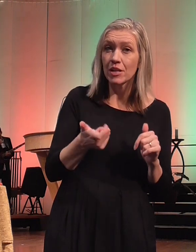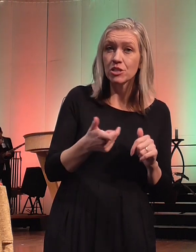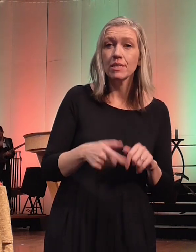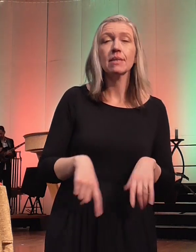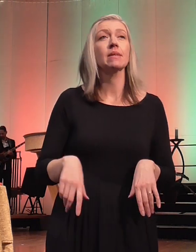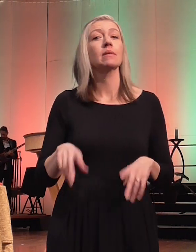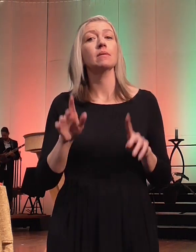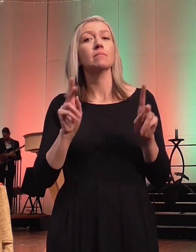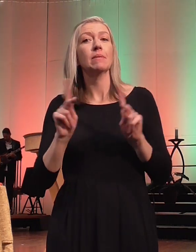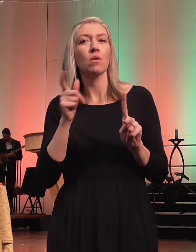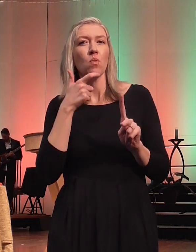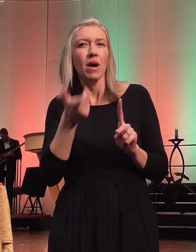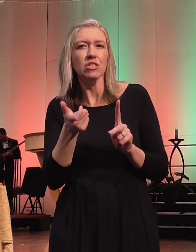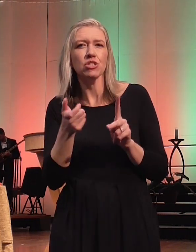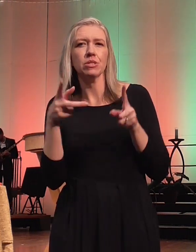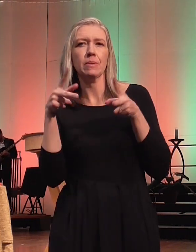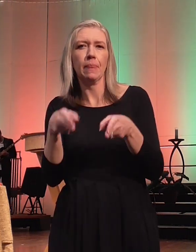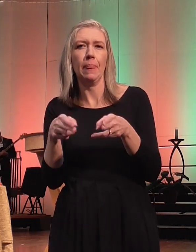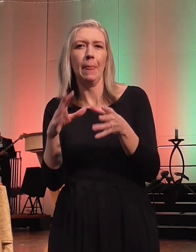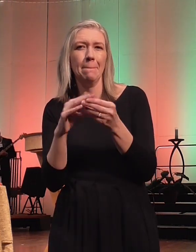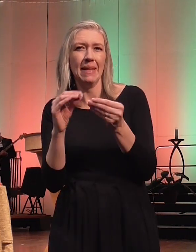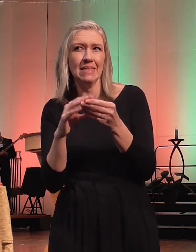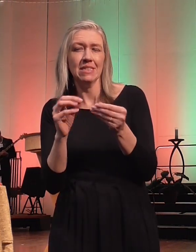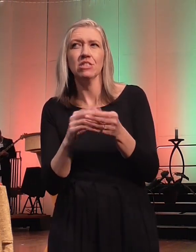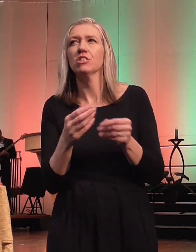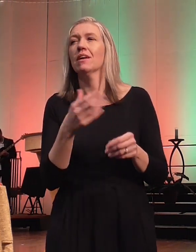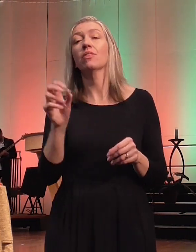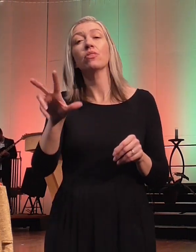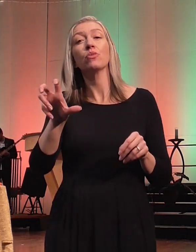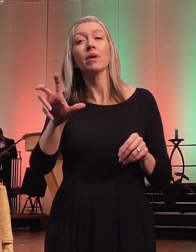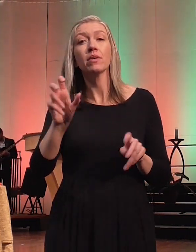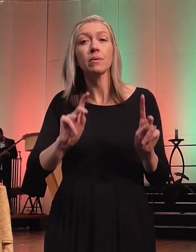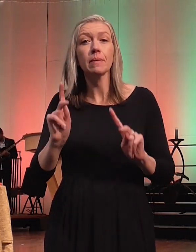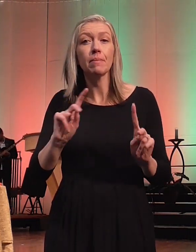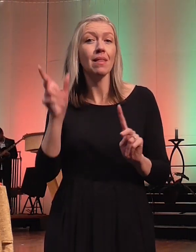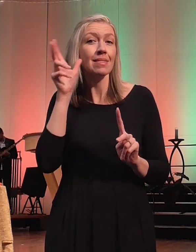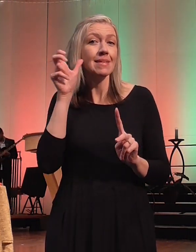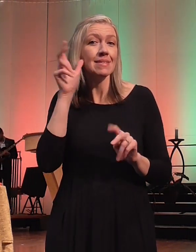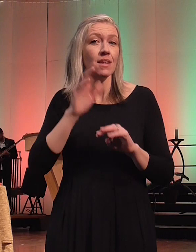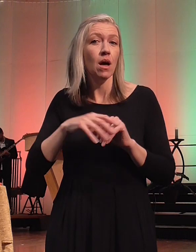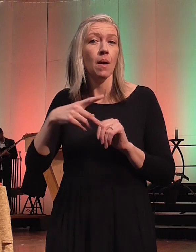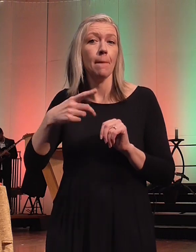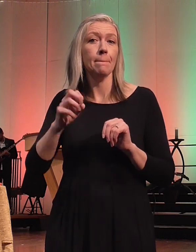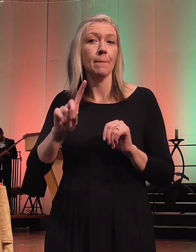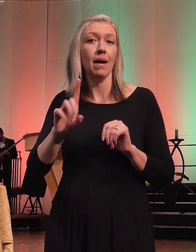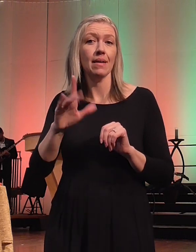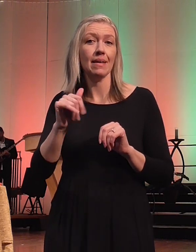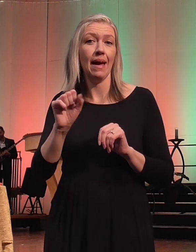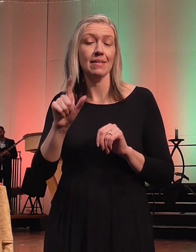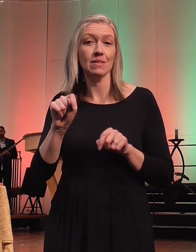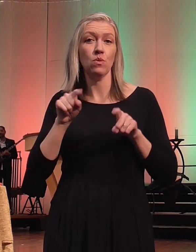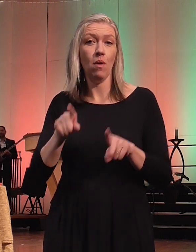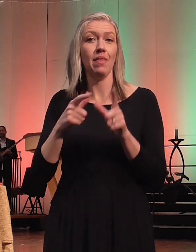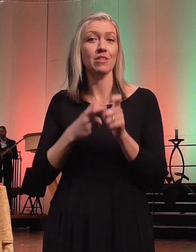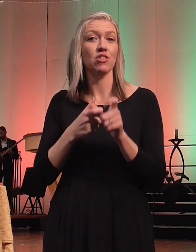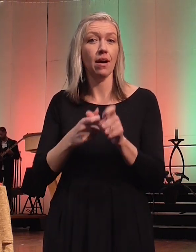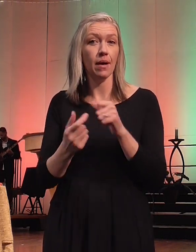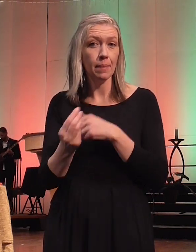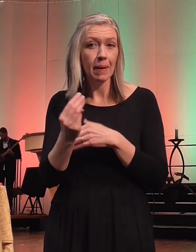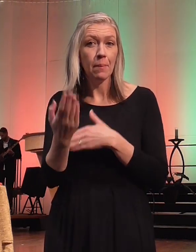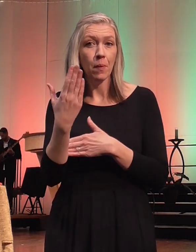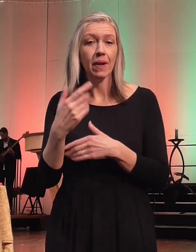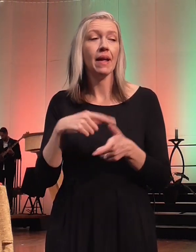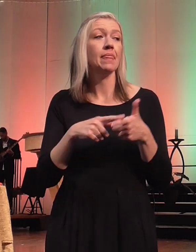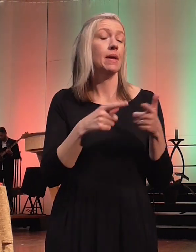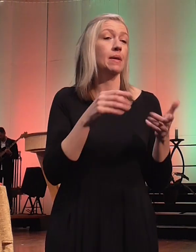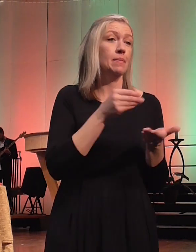people who just watch the message that's cut down, and the 300 or so people who listen jogging on the podcast on Monday morning. And you count the